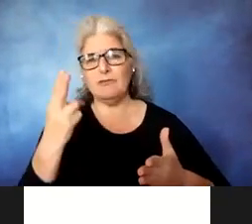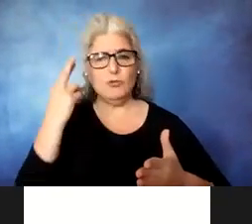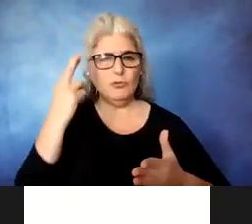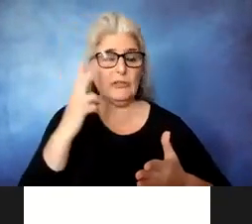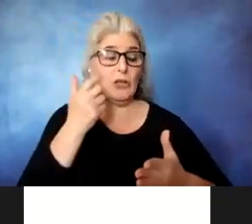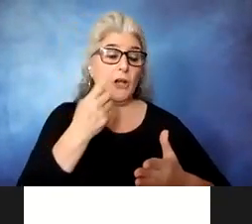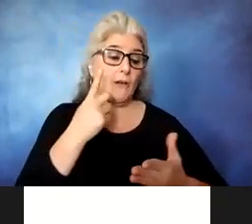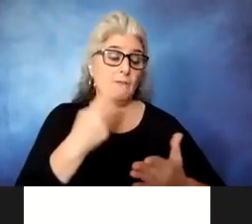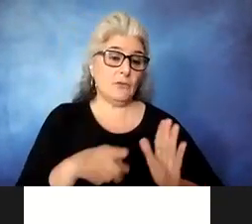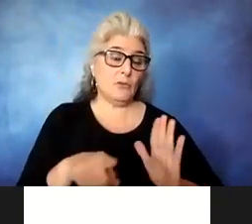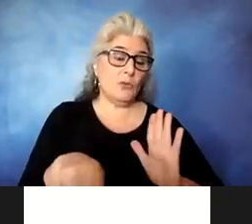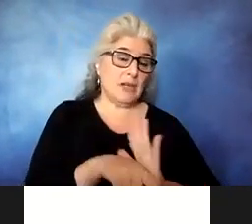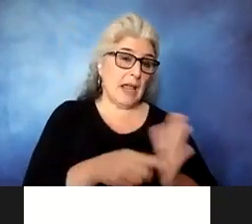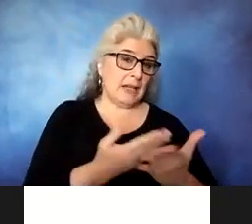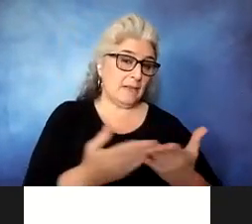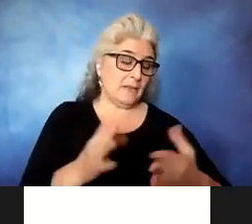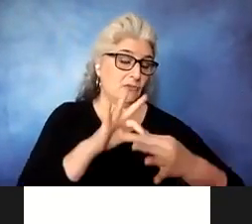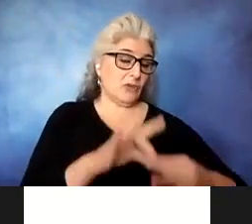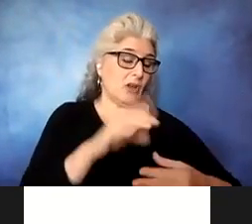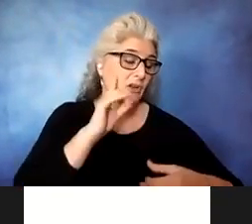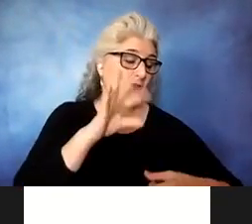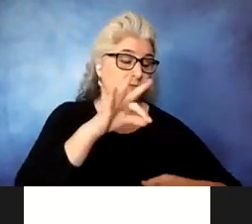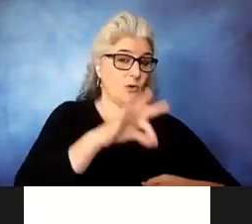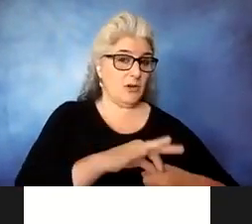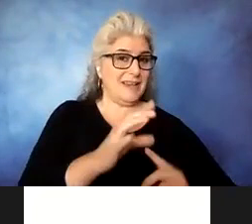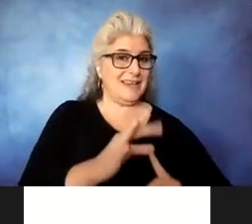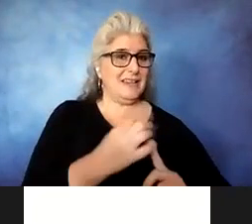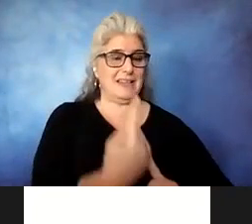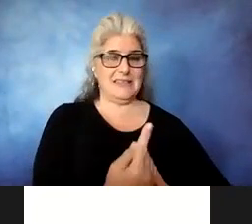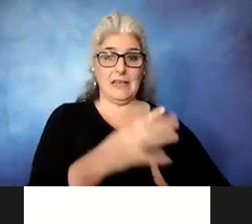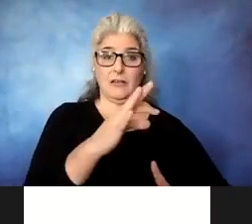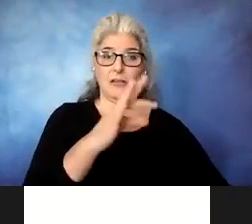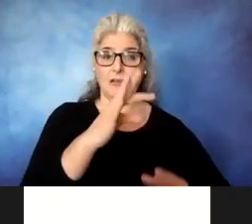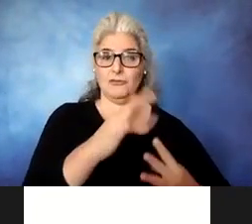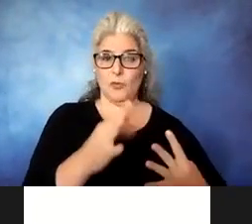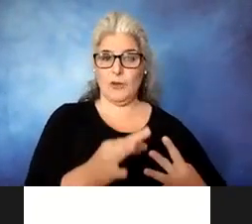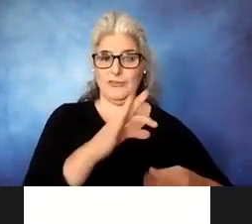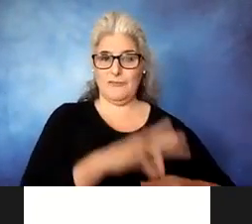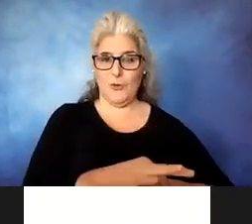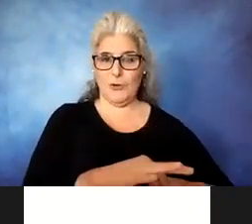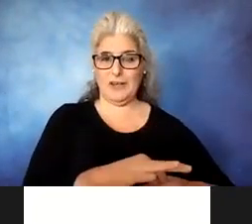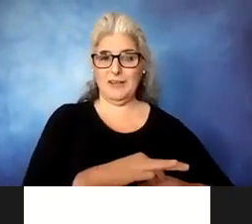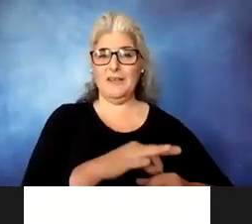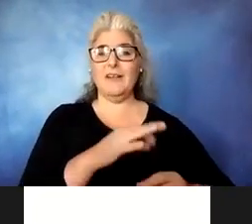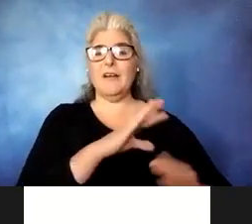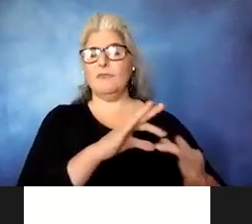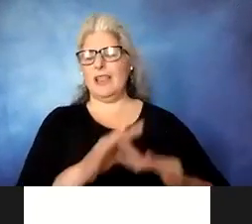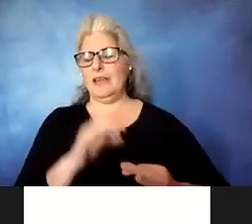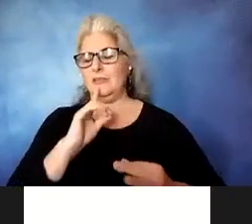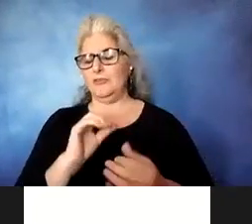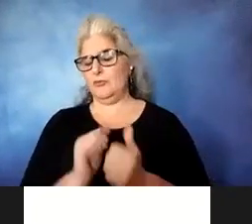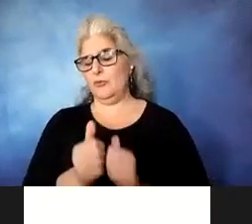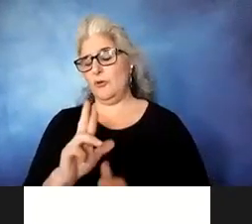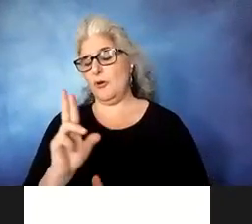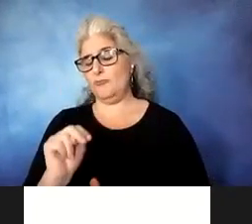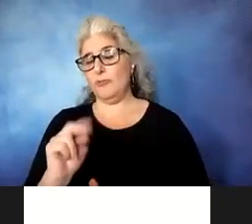drawbacks to single choice plurality voting with runoffs. And I always say this too, there are pros and cons